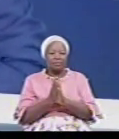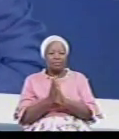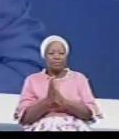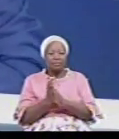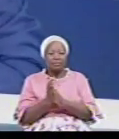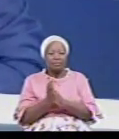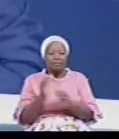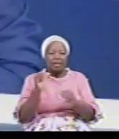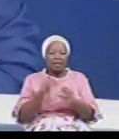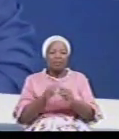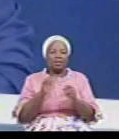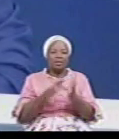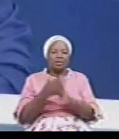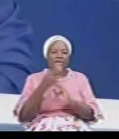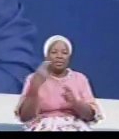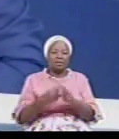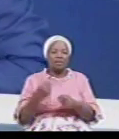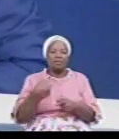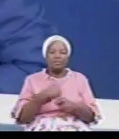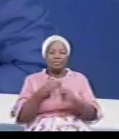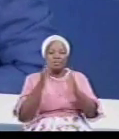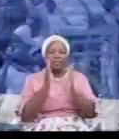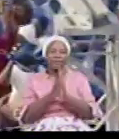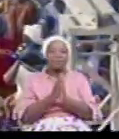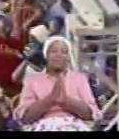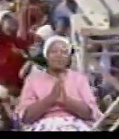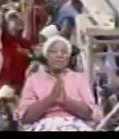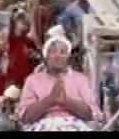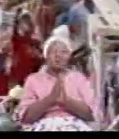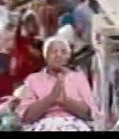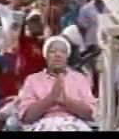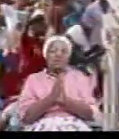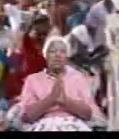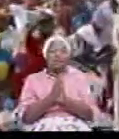In Jesus' name we pray.